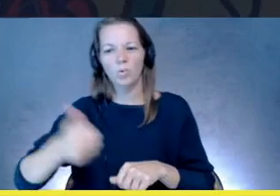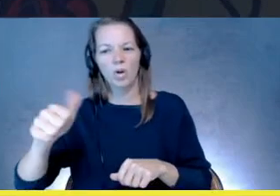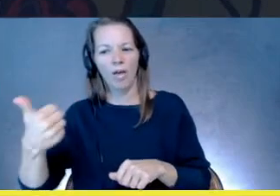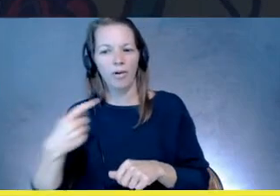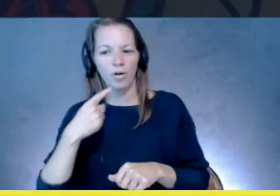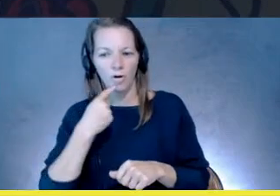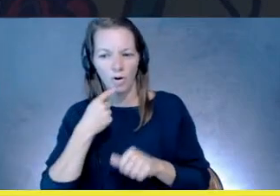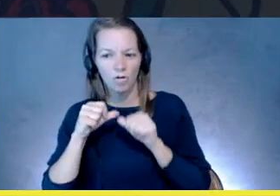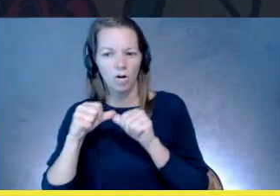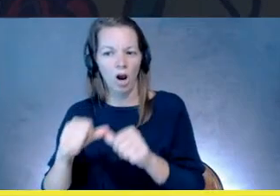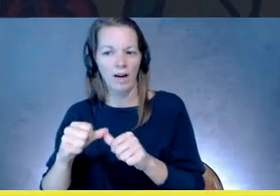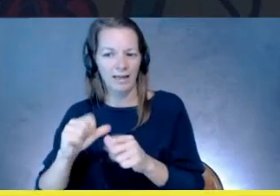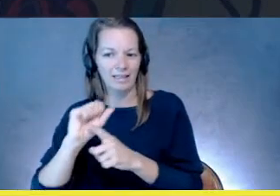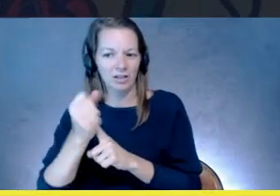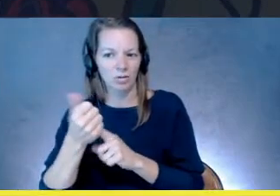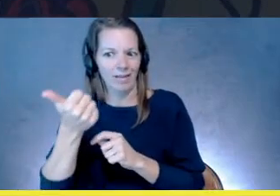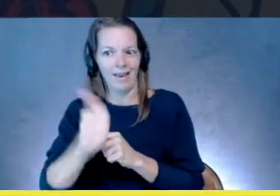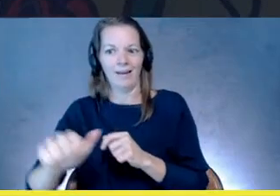any disability-related